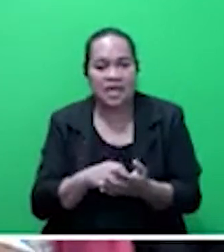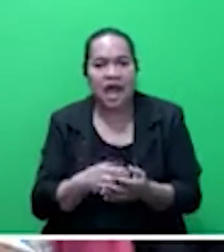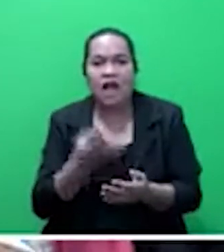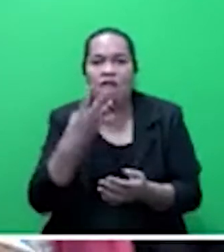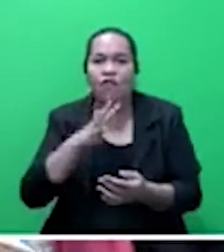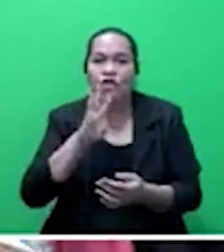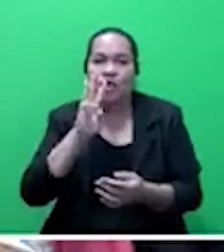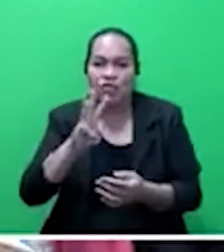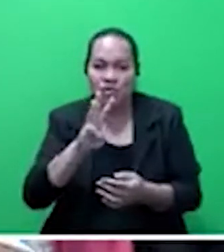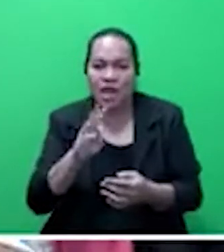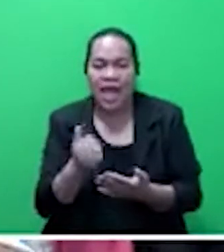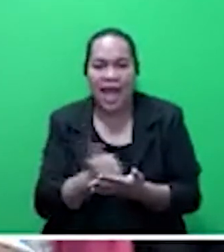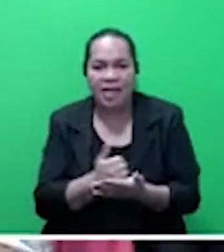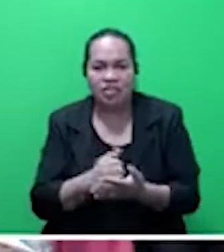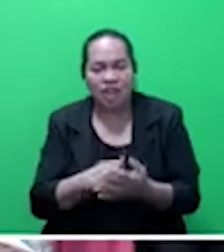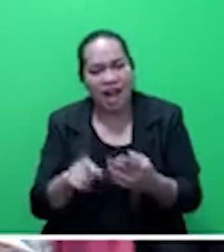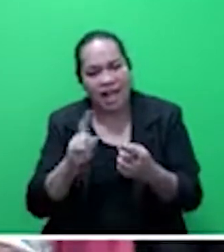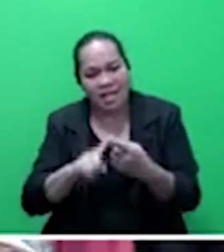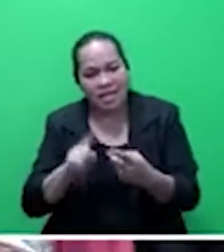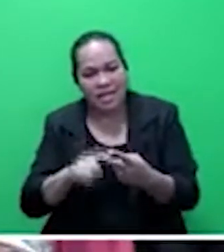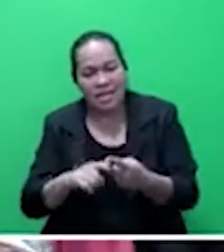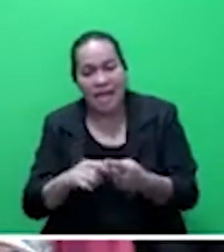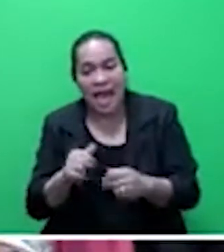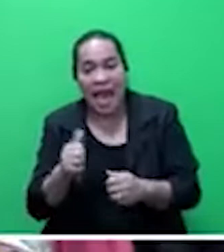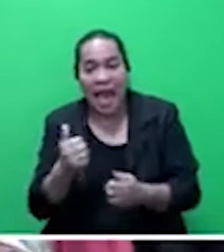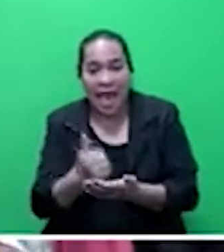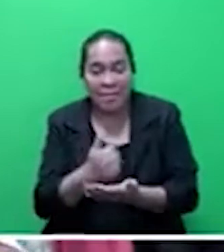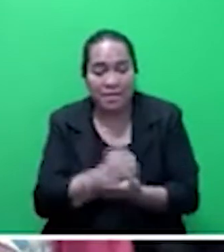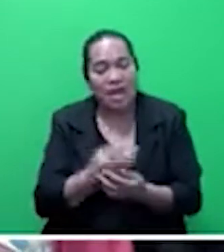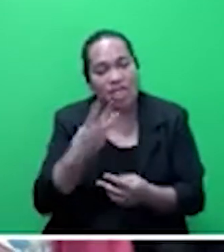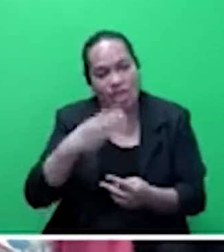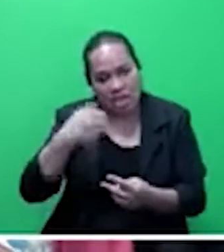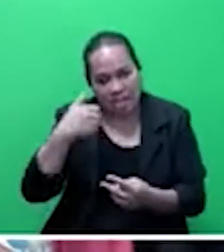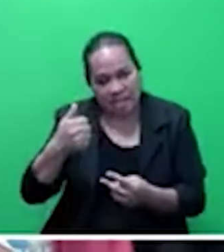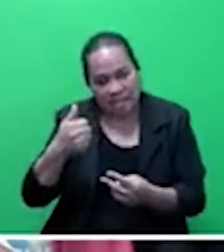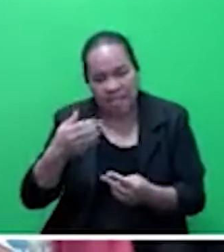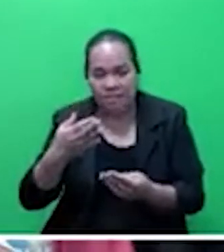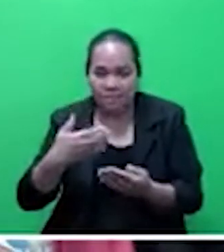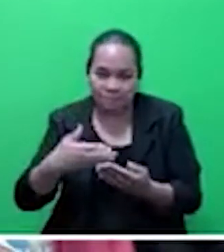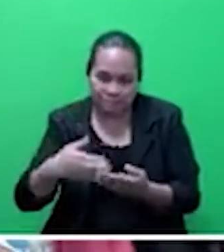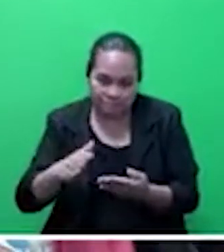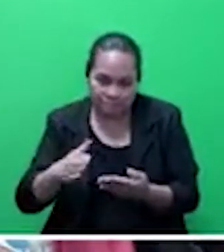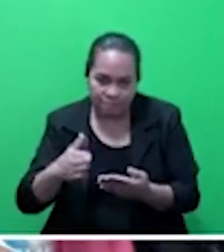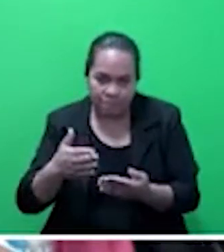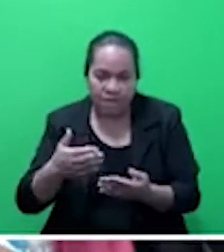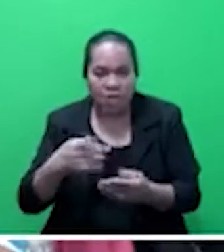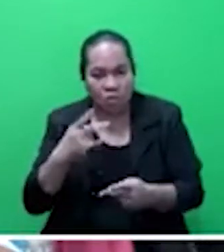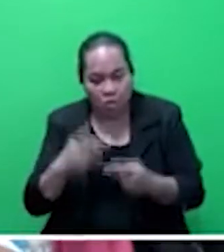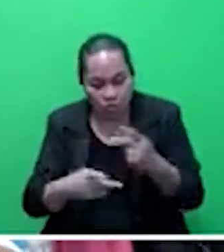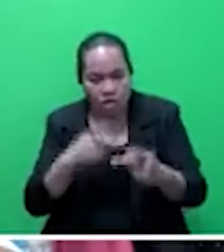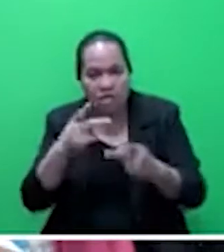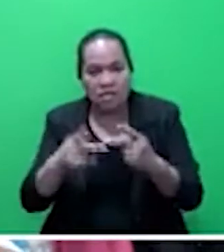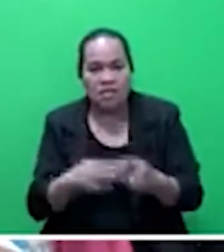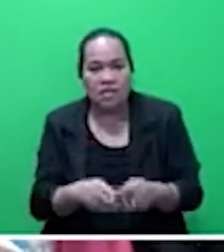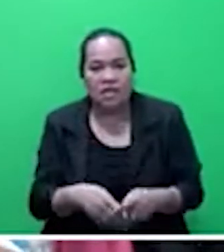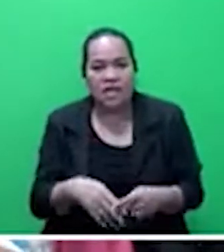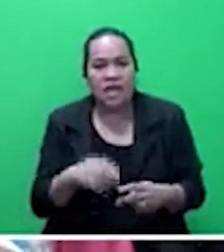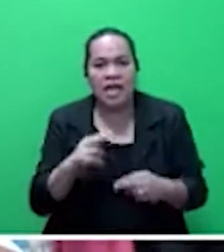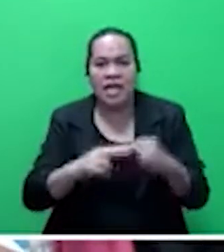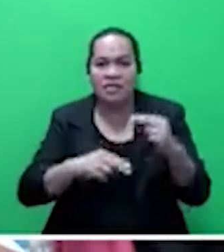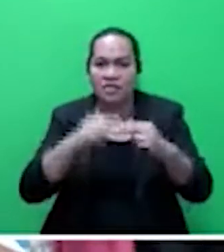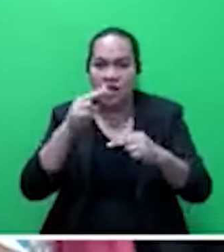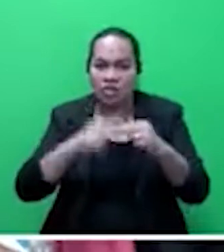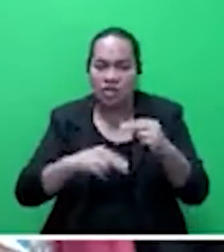in progress. Administration sector, 36 action item in progress. Infrastructure